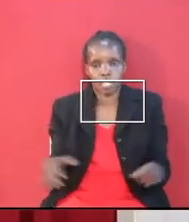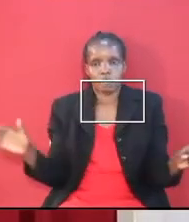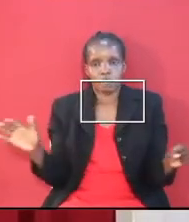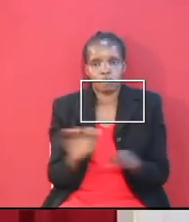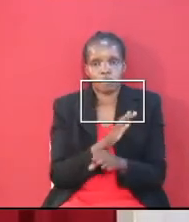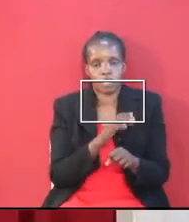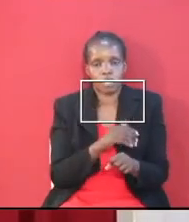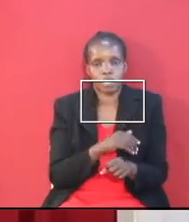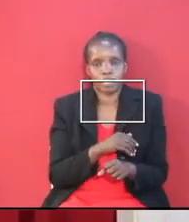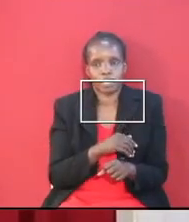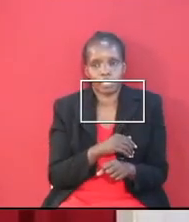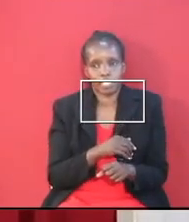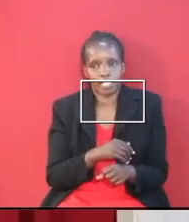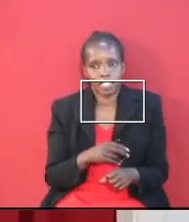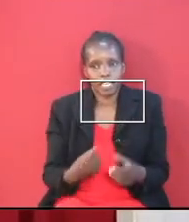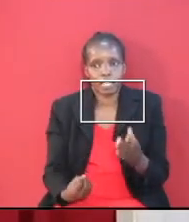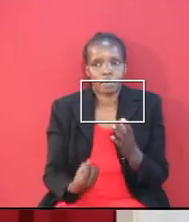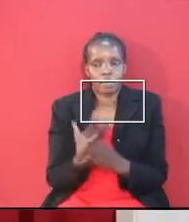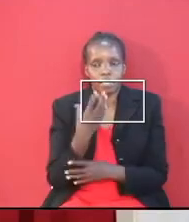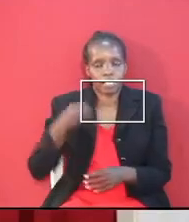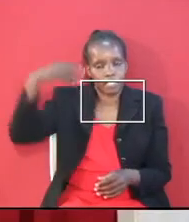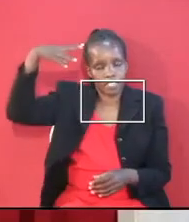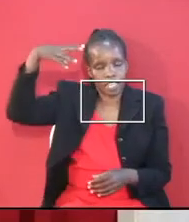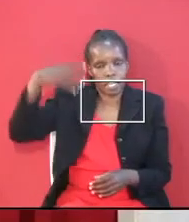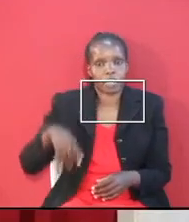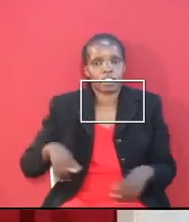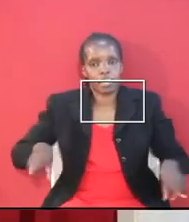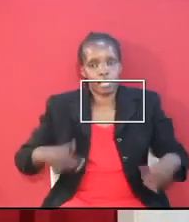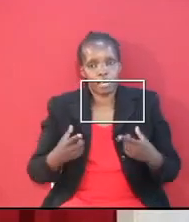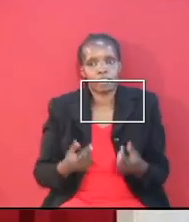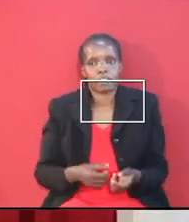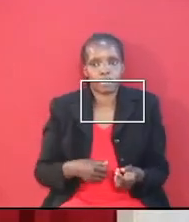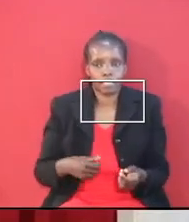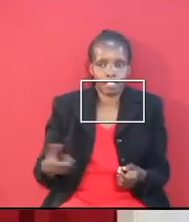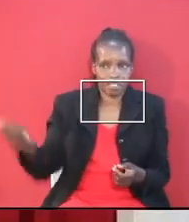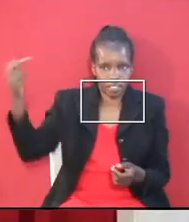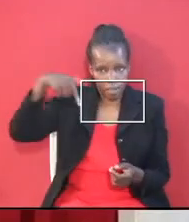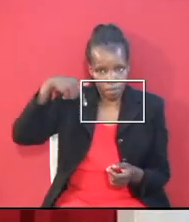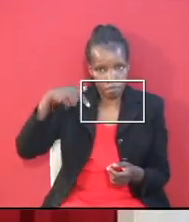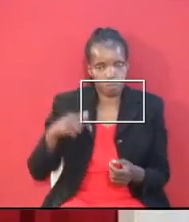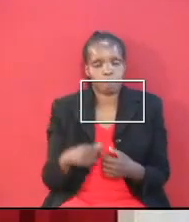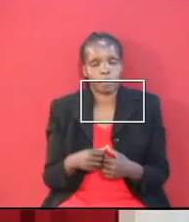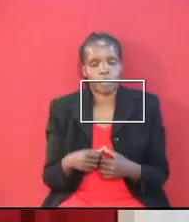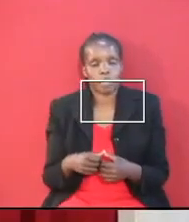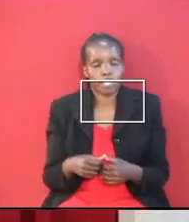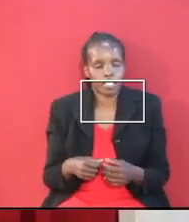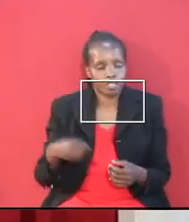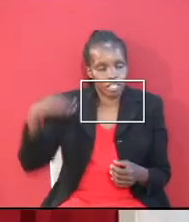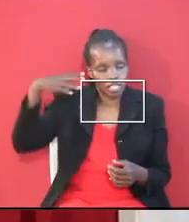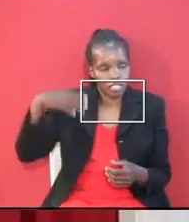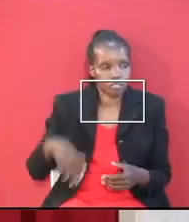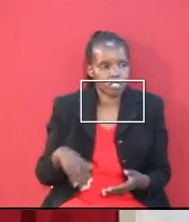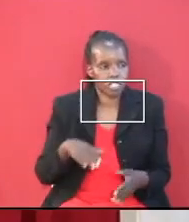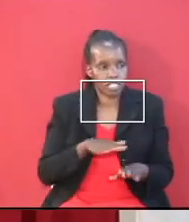fullness? The Bible says, arise and shine, for your light has come. Is your light on the table or below the